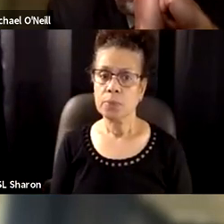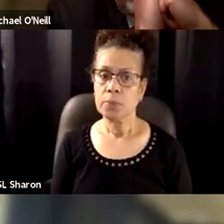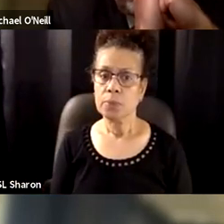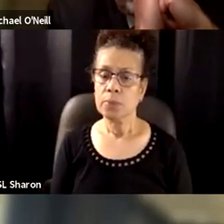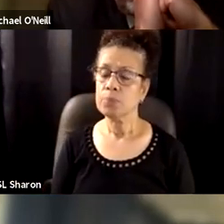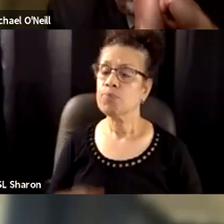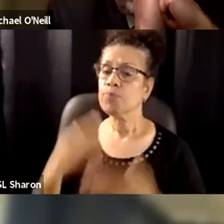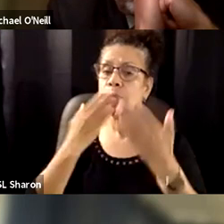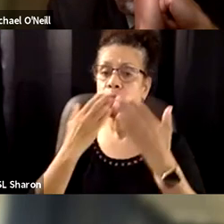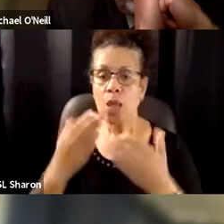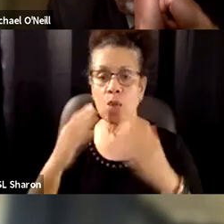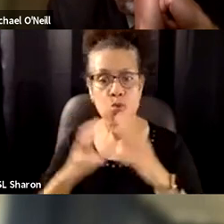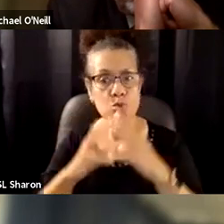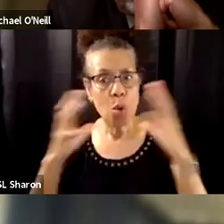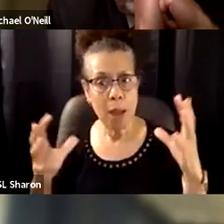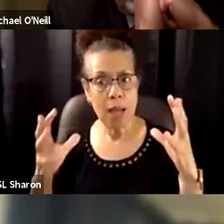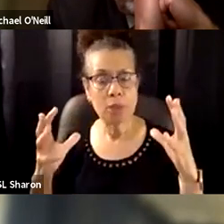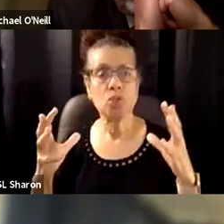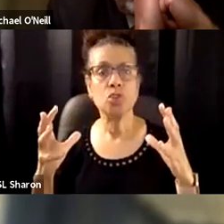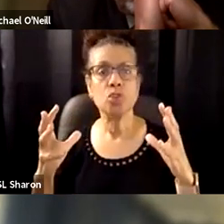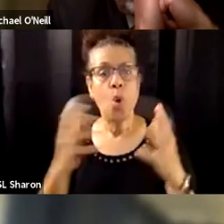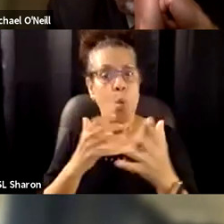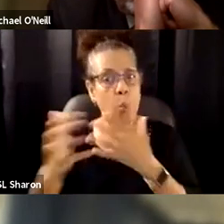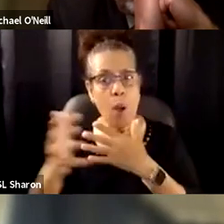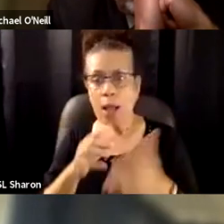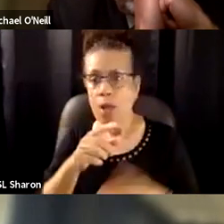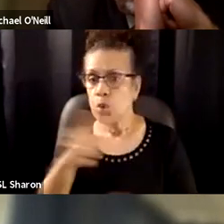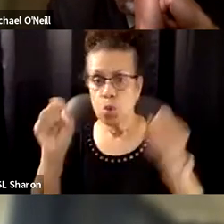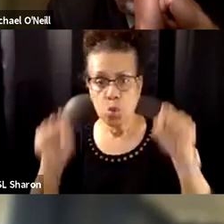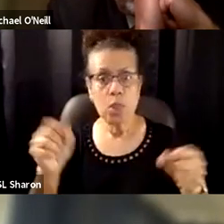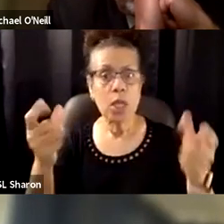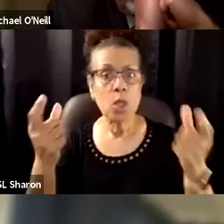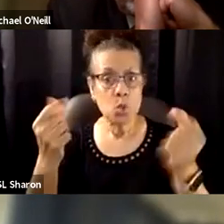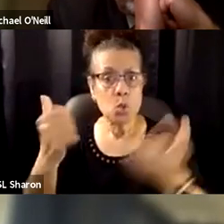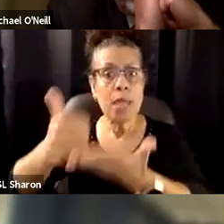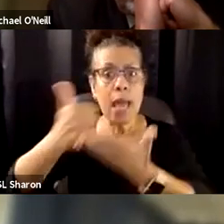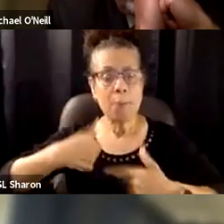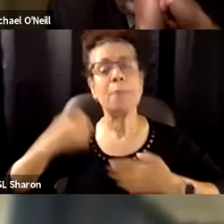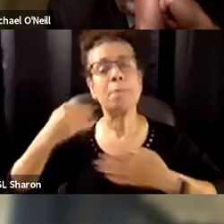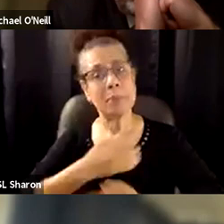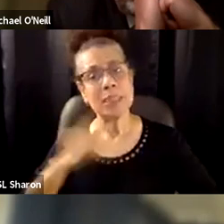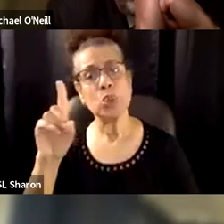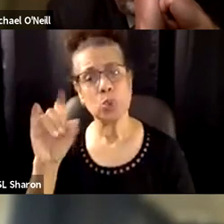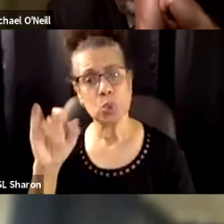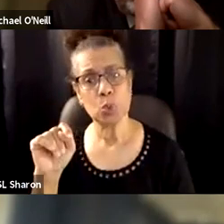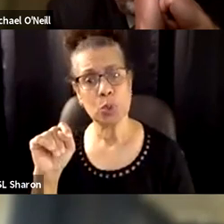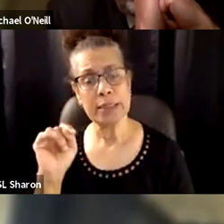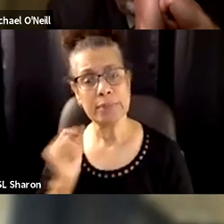thank you so much whatever you can do to help me out please do so